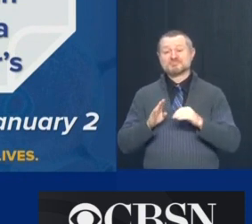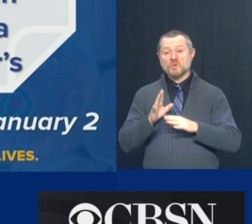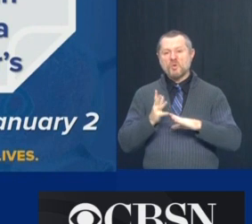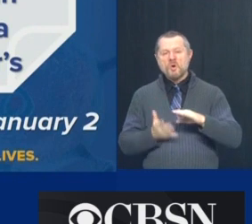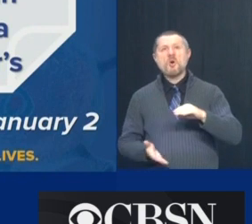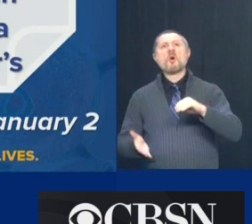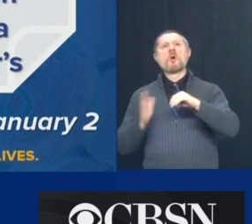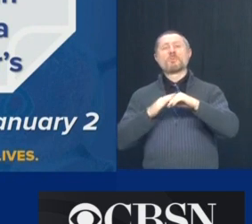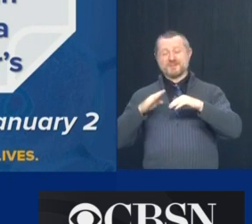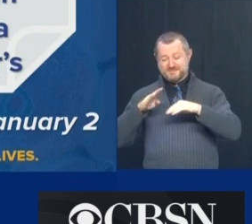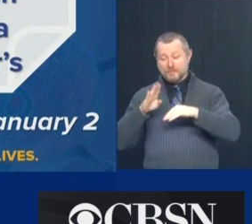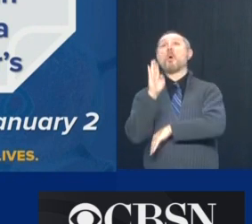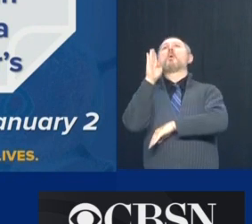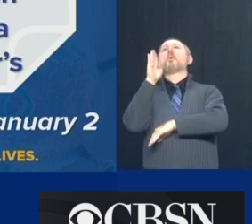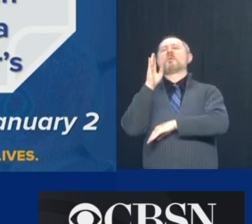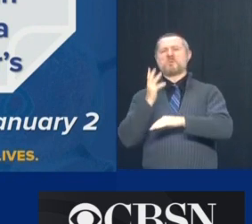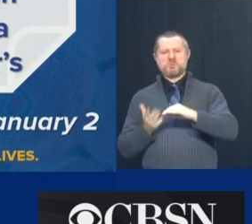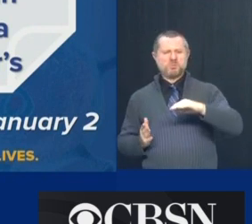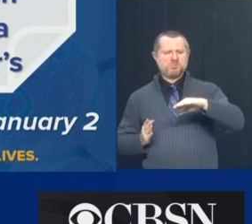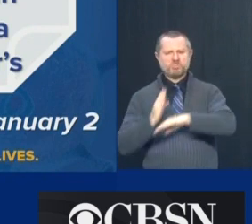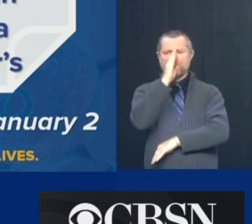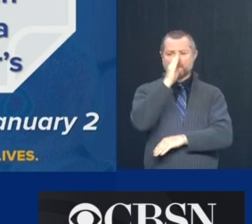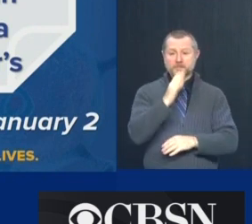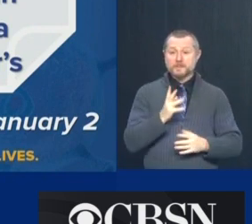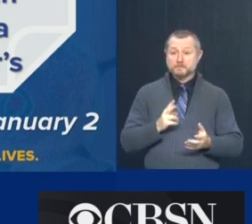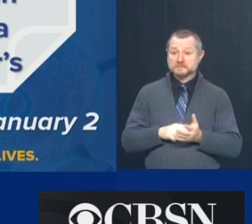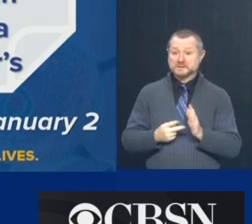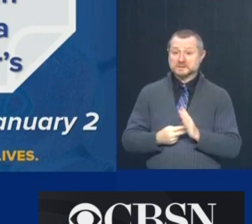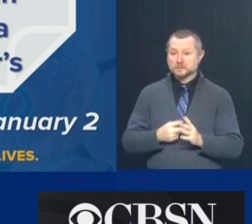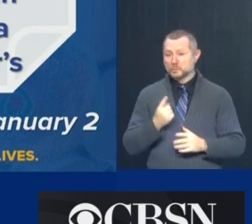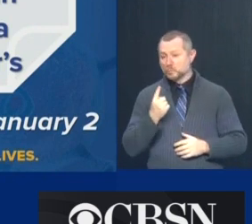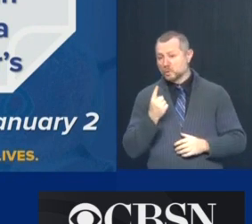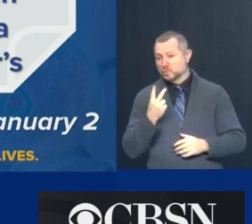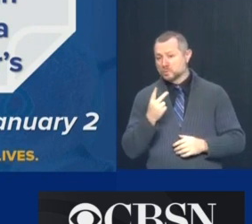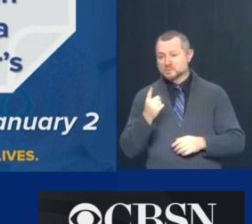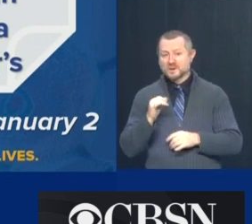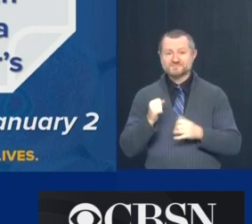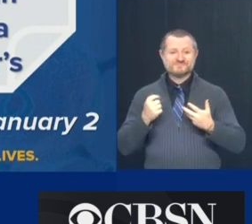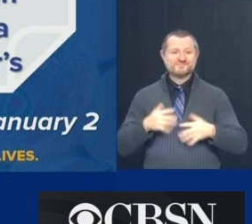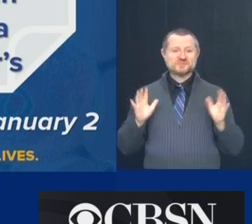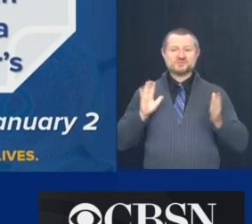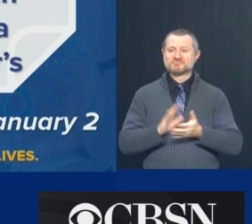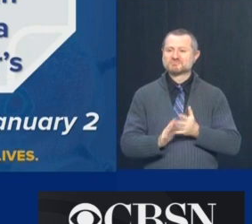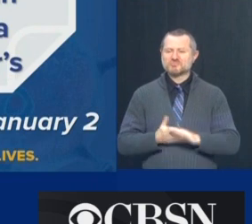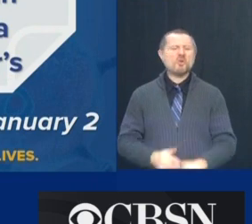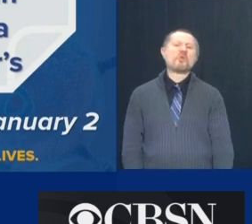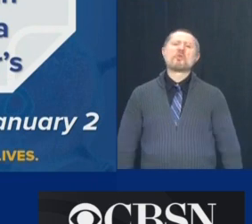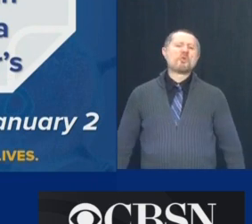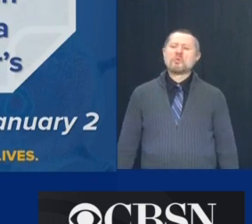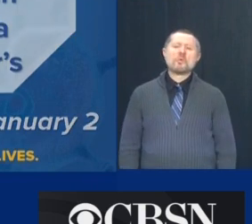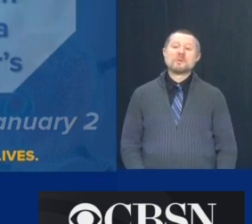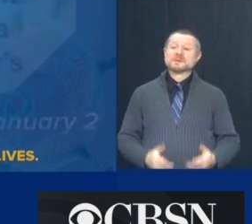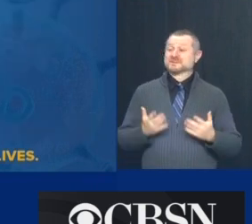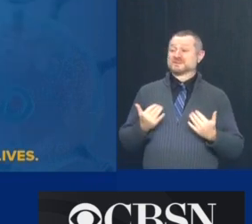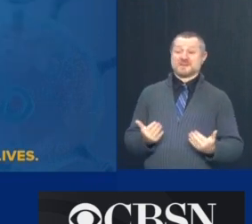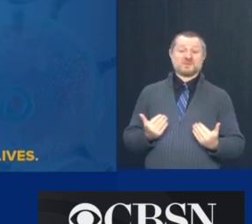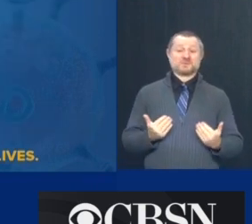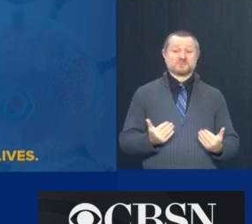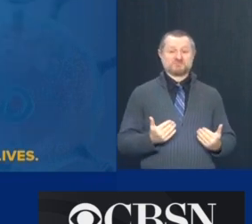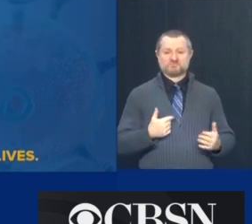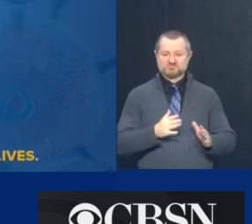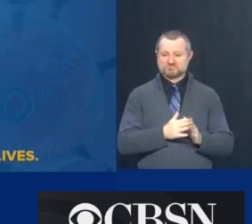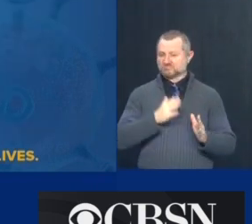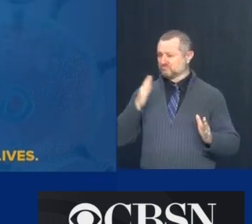not going to be a 1 or 2 day affair. It's going to be the entire holiday season, which is